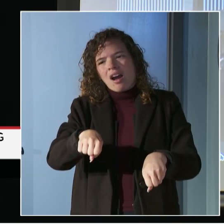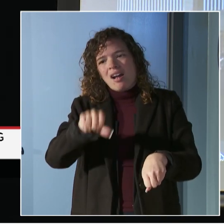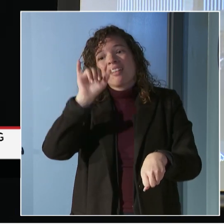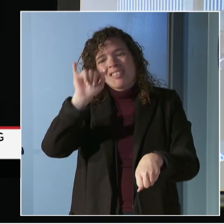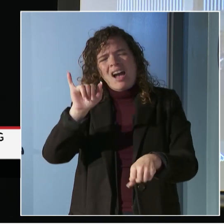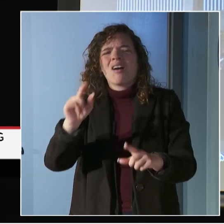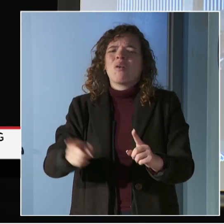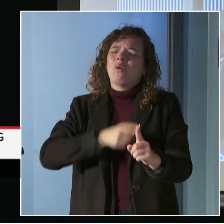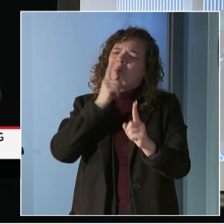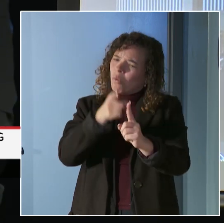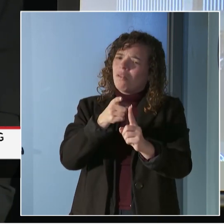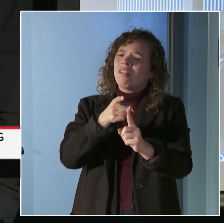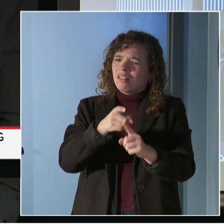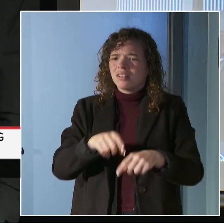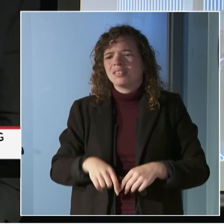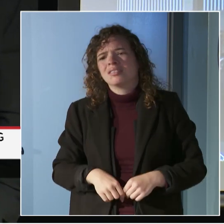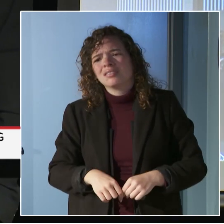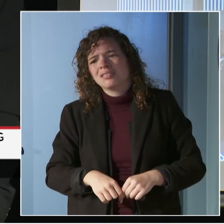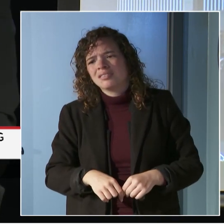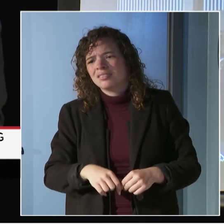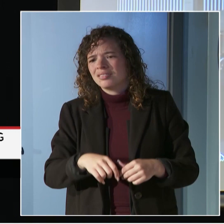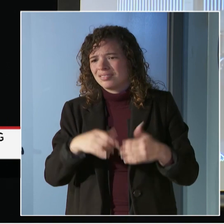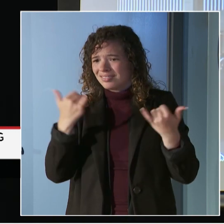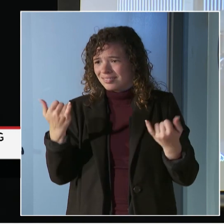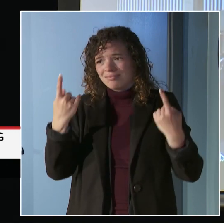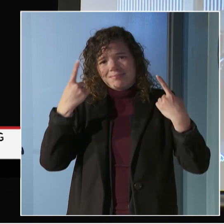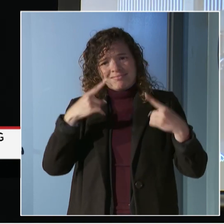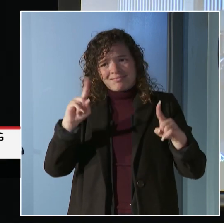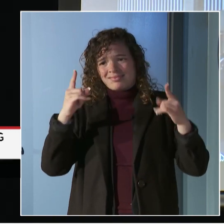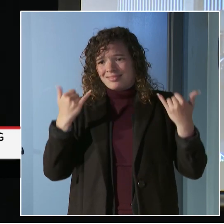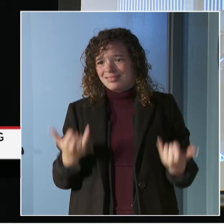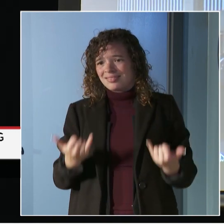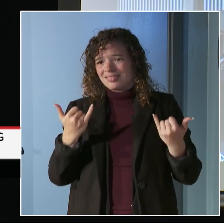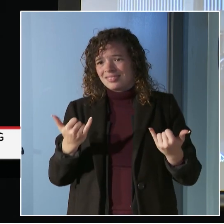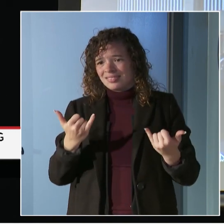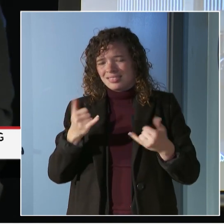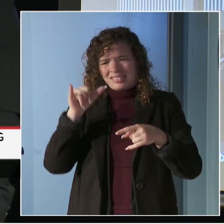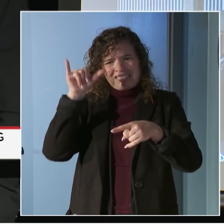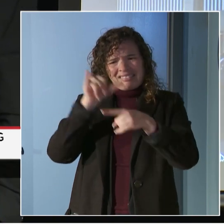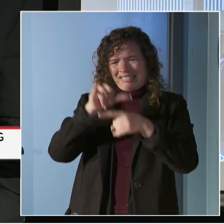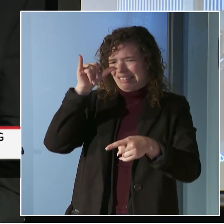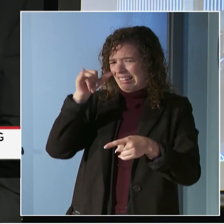We don't get here indefatigable. I don't know. I'm pretty tired.